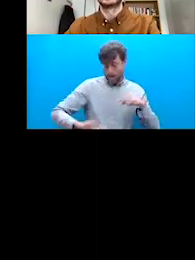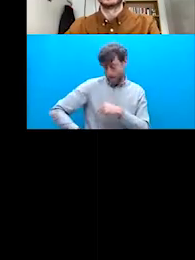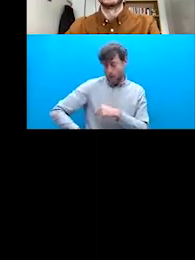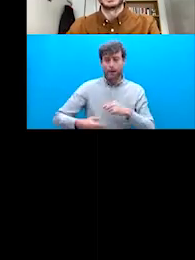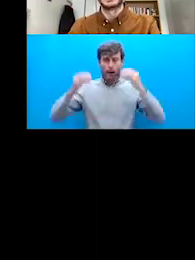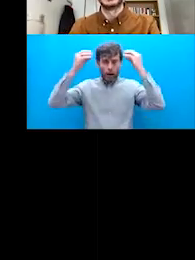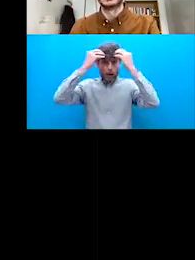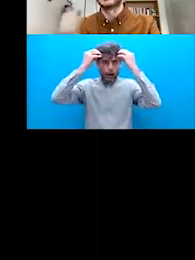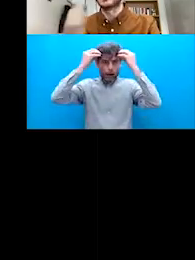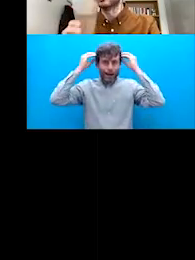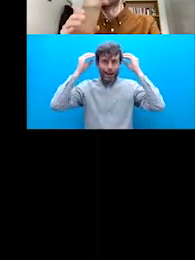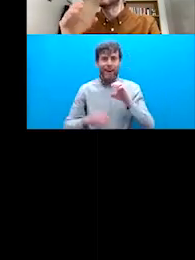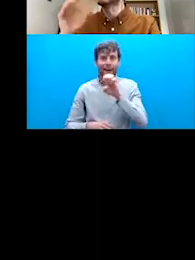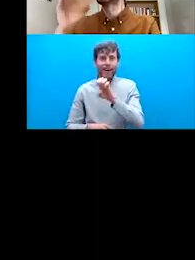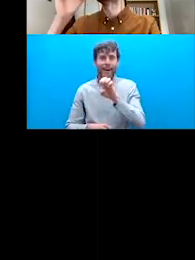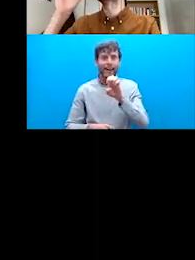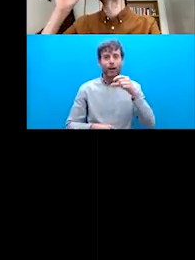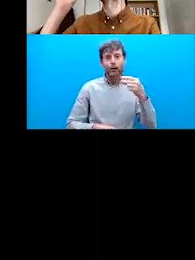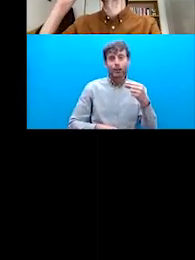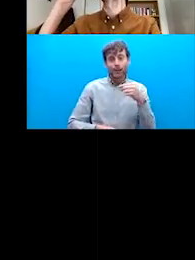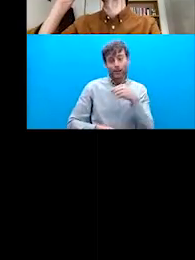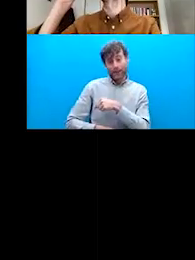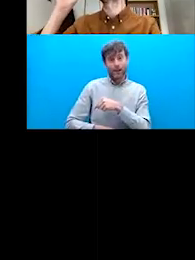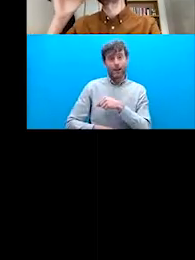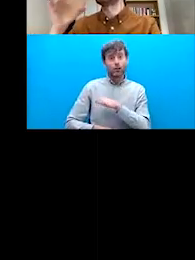in children at the age of 2.